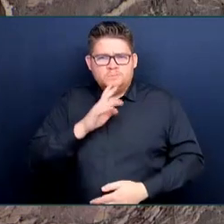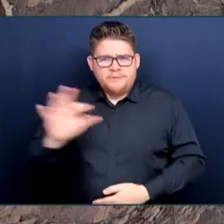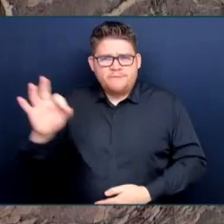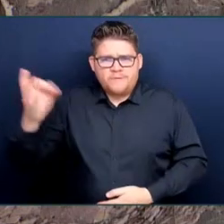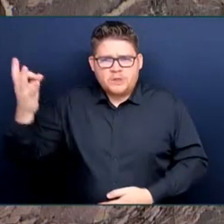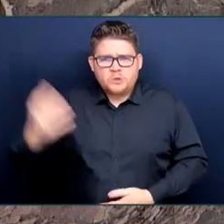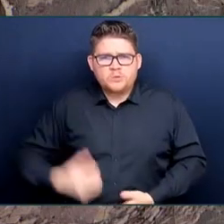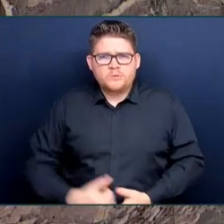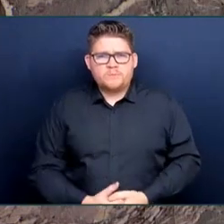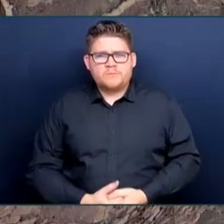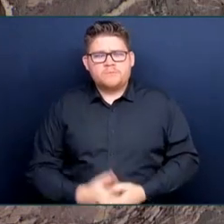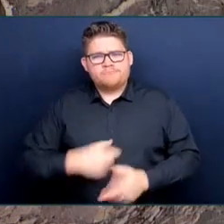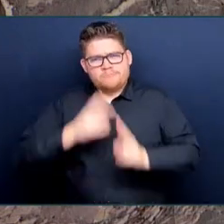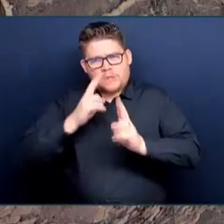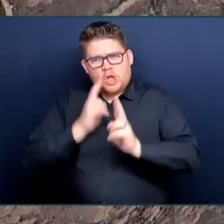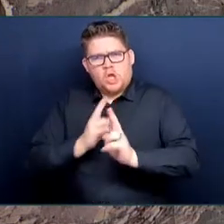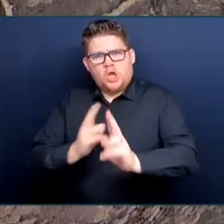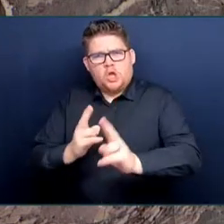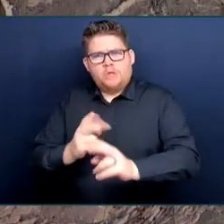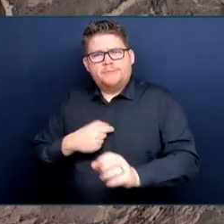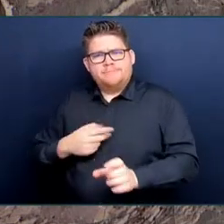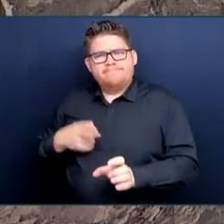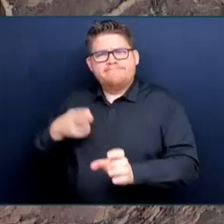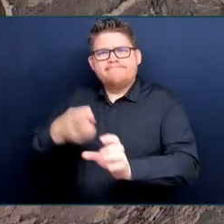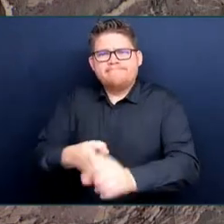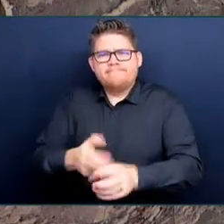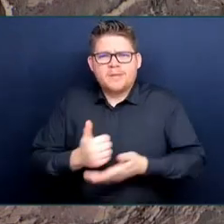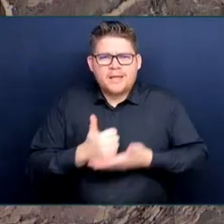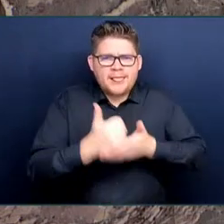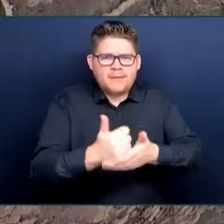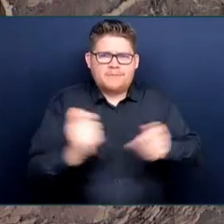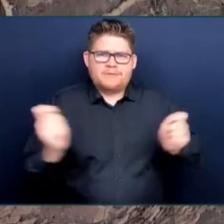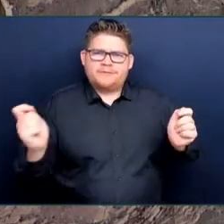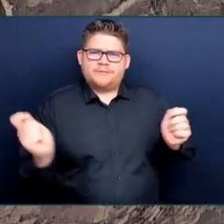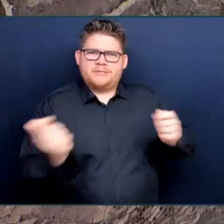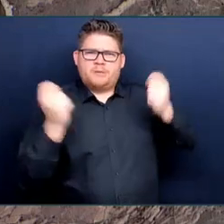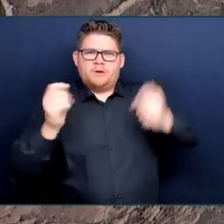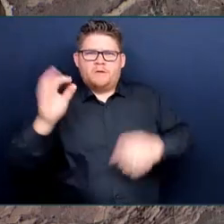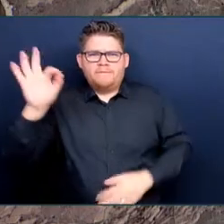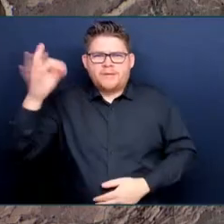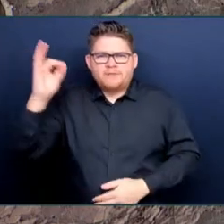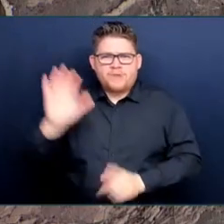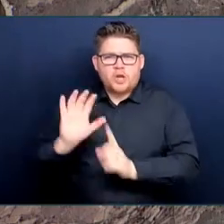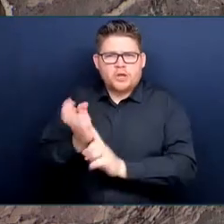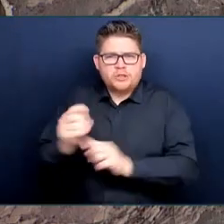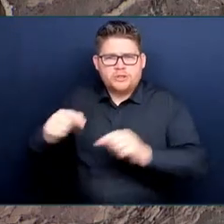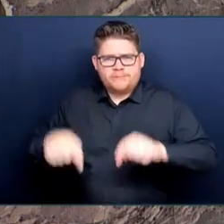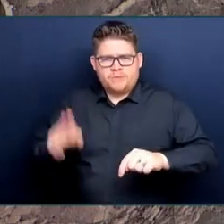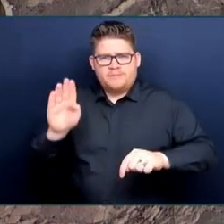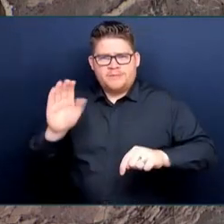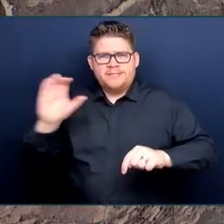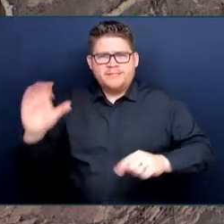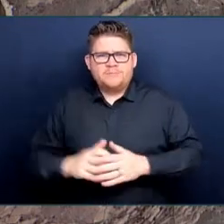Britano-Colombienne. Bonne Journée de la Francophonie à toutes et à tous. Merci beaucoup.